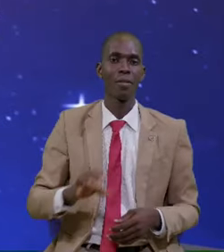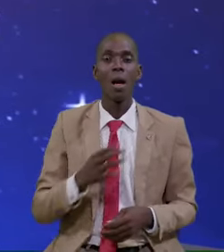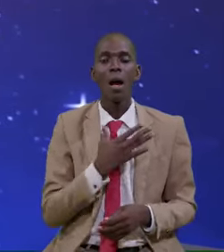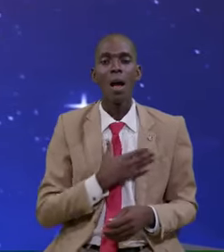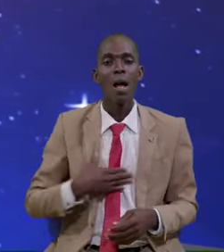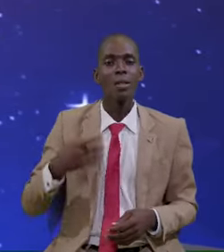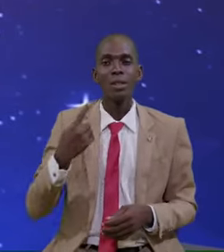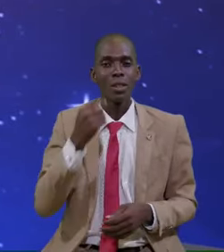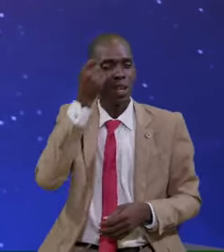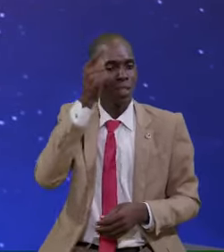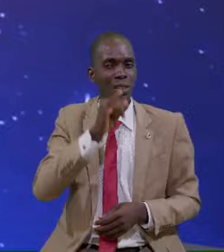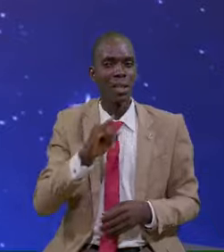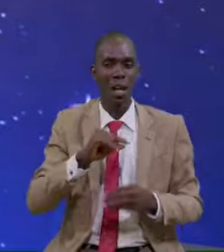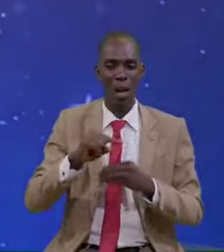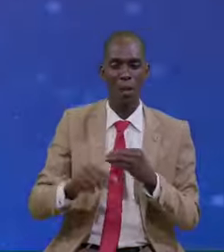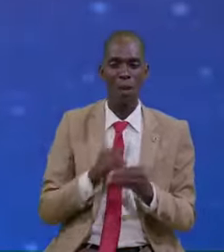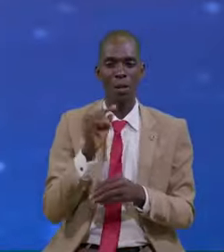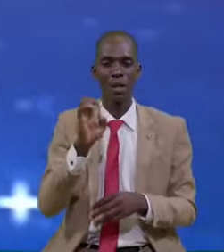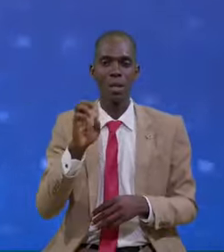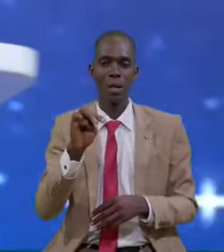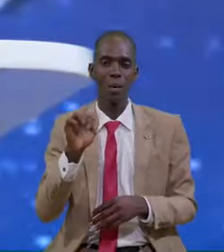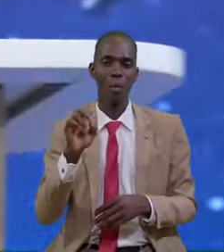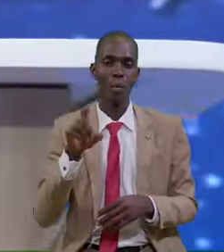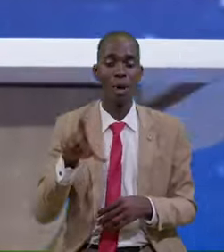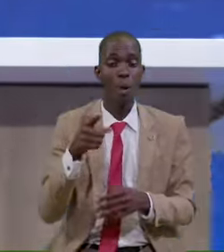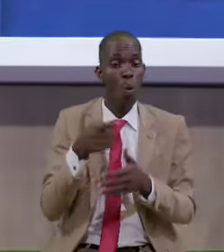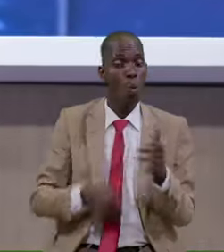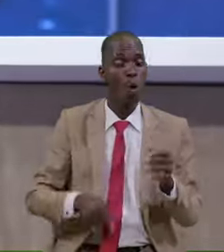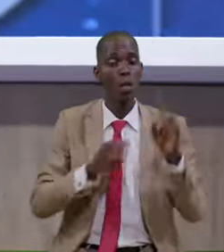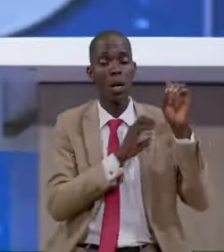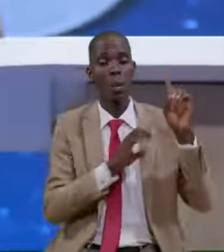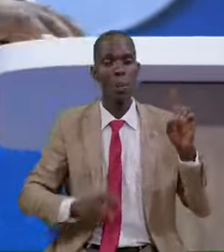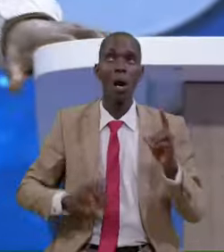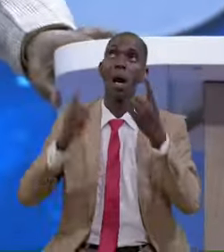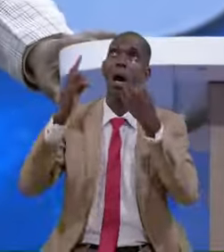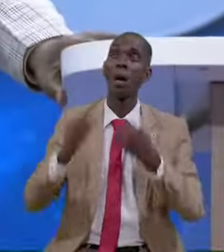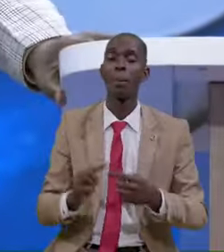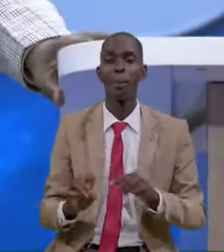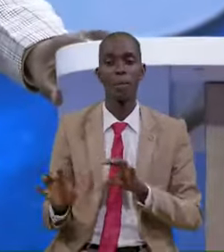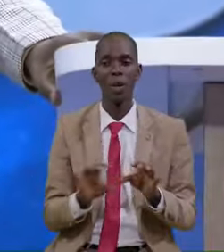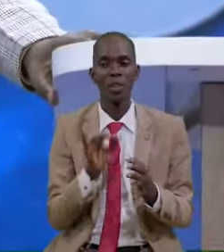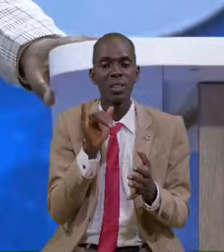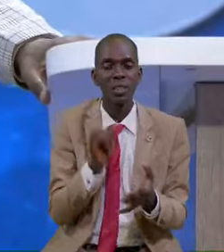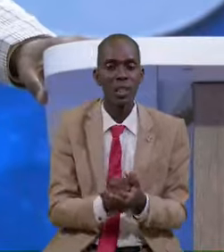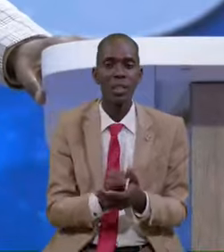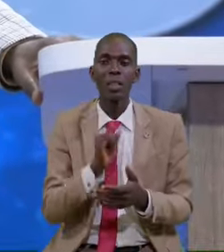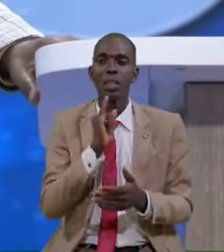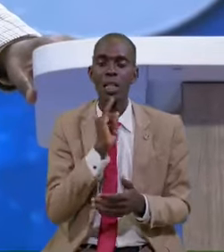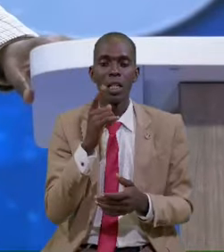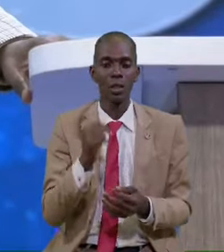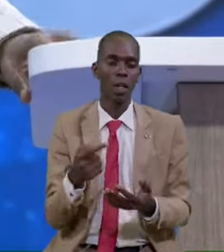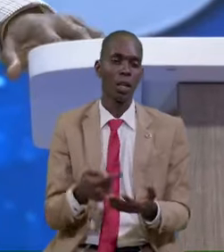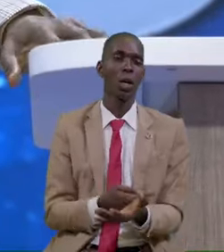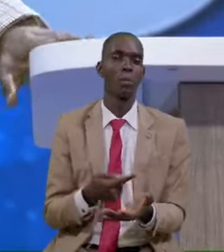understanding about Emmanuel, what Emmanuel has come to do, that is the gospel.